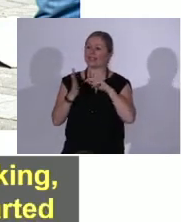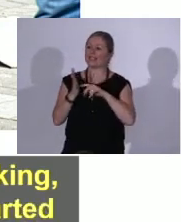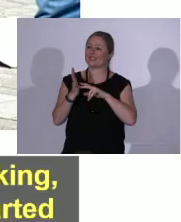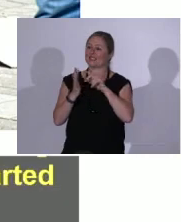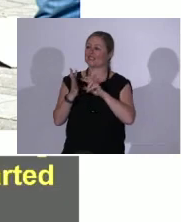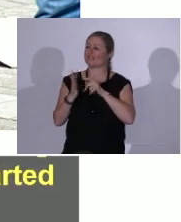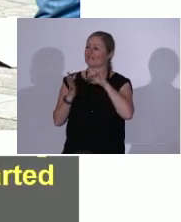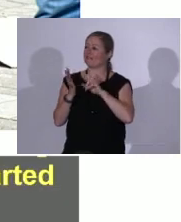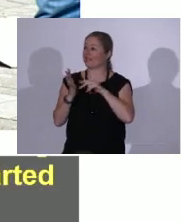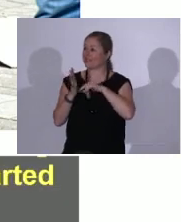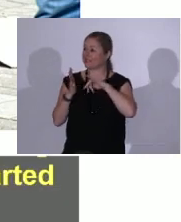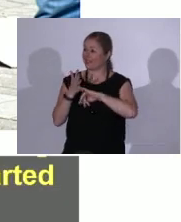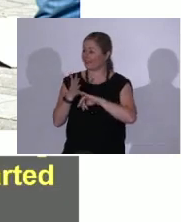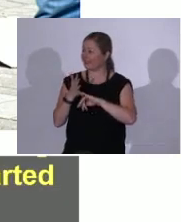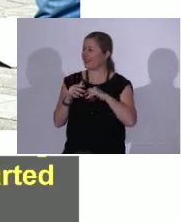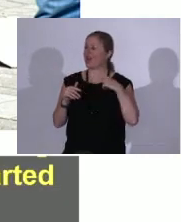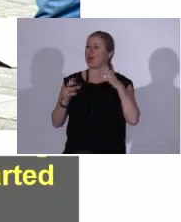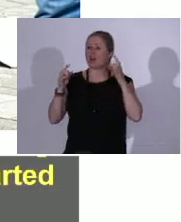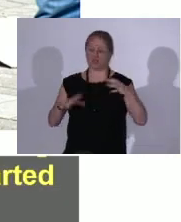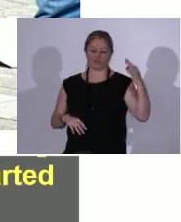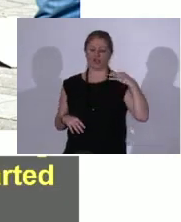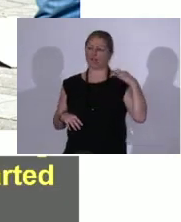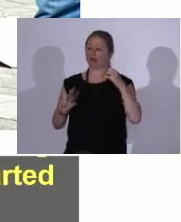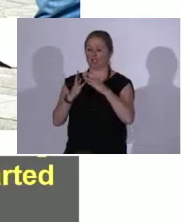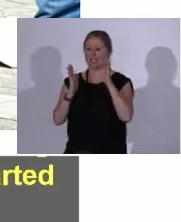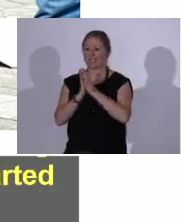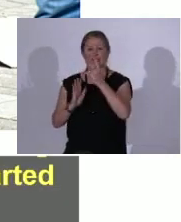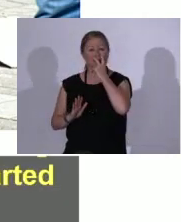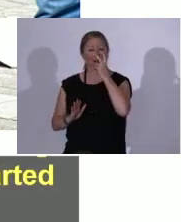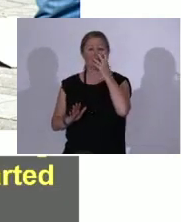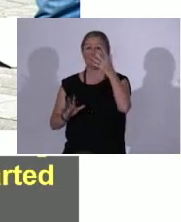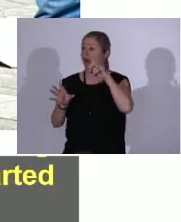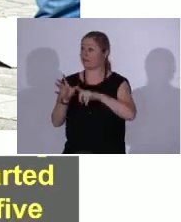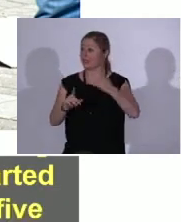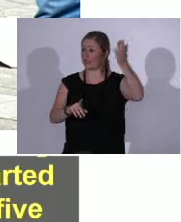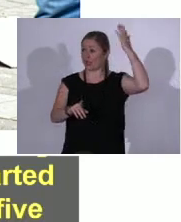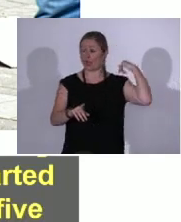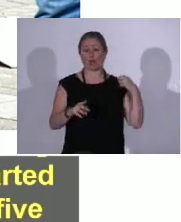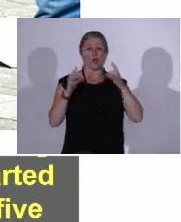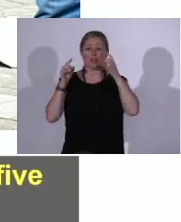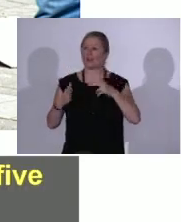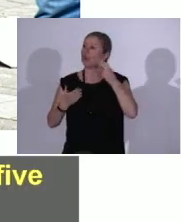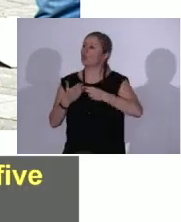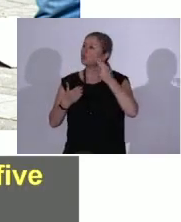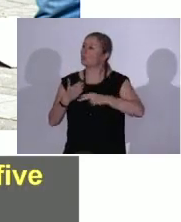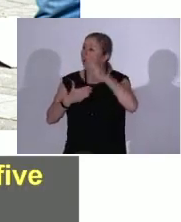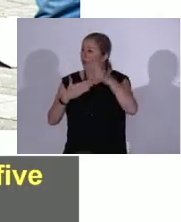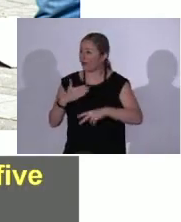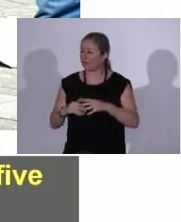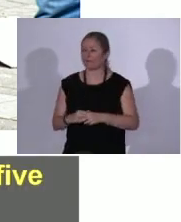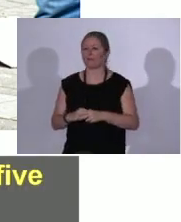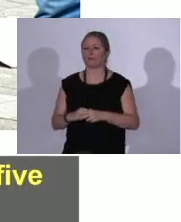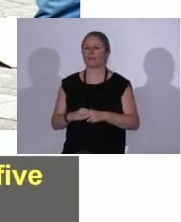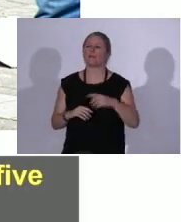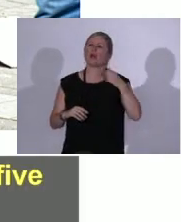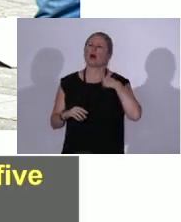a volunteer capacity on Sunday nights 5 years ago on their soup van program. And I would